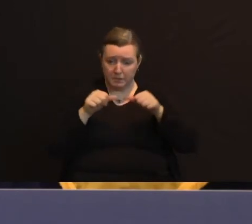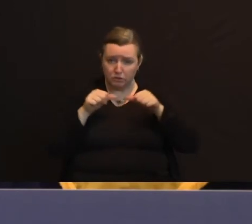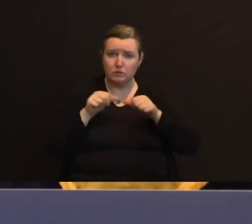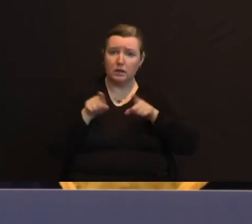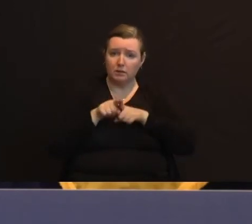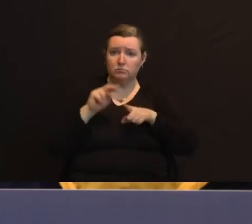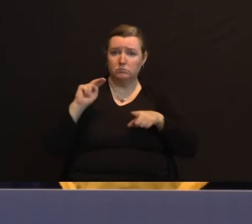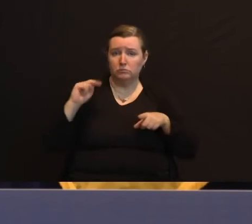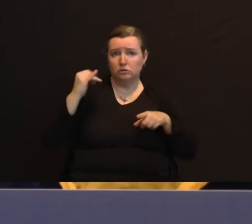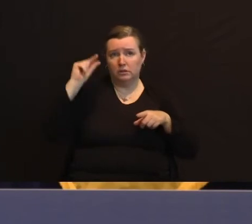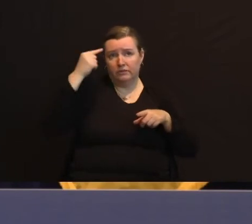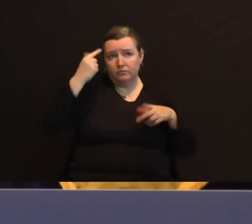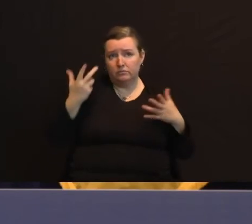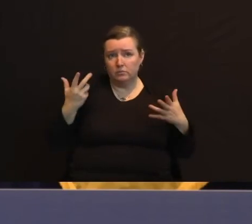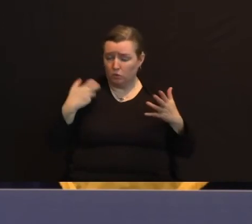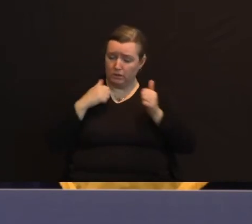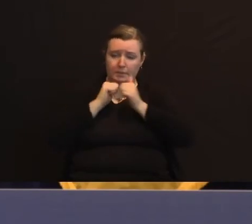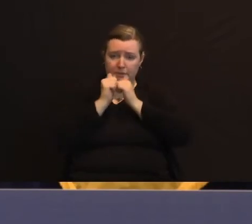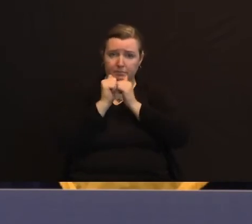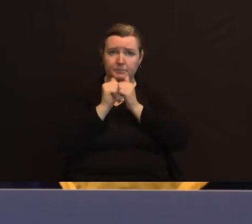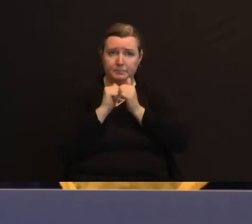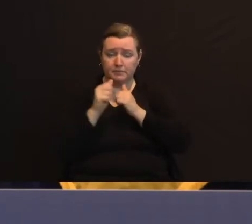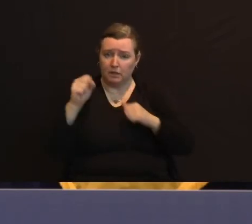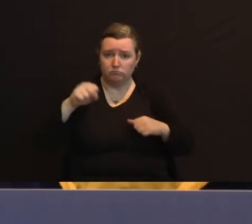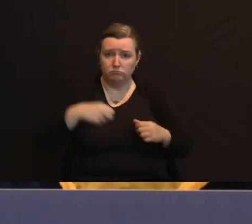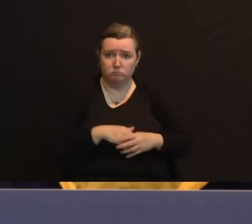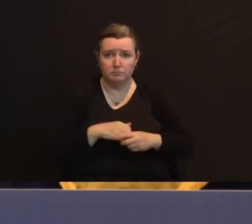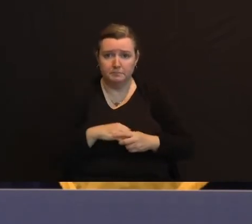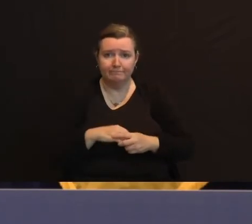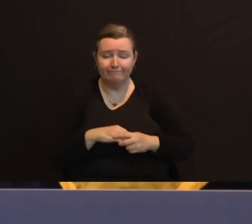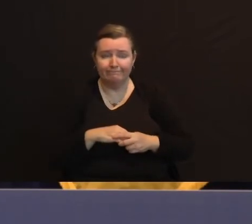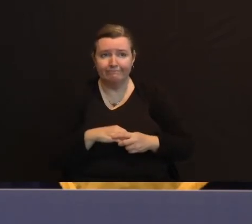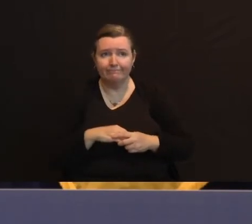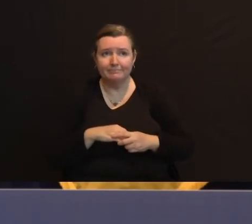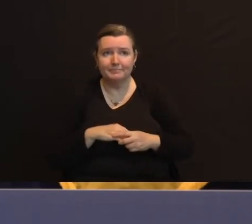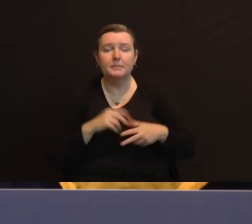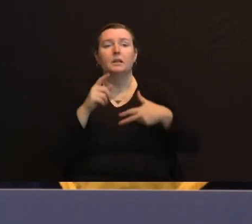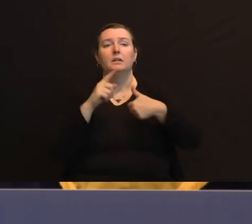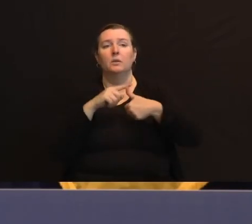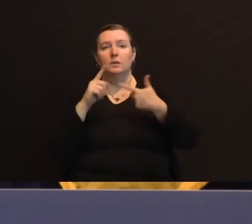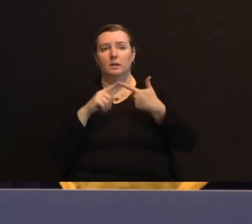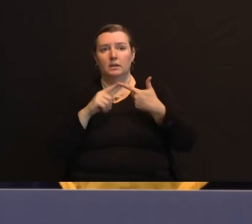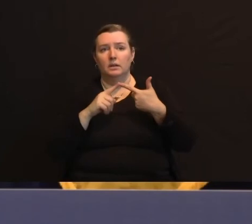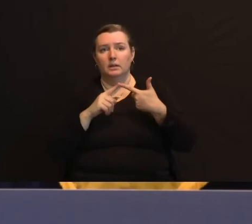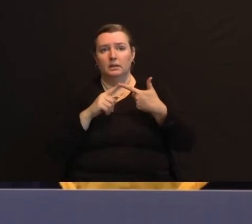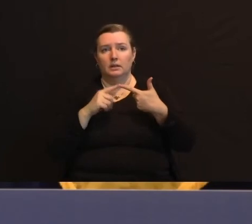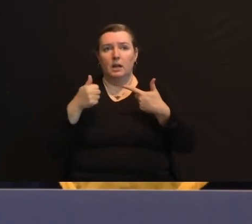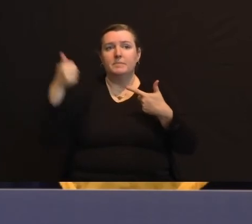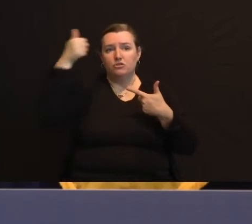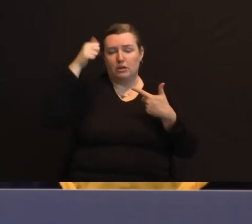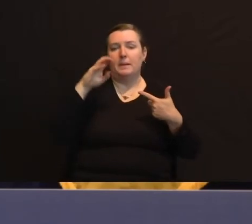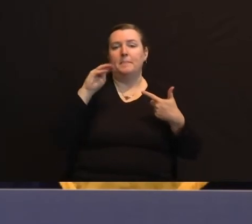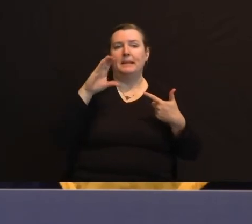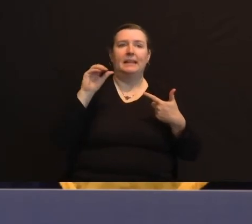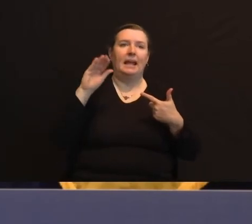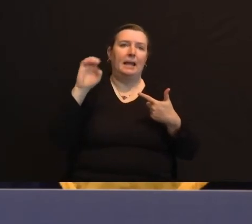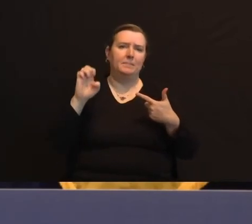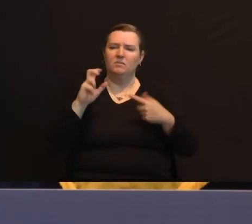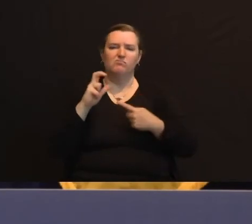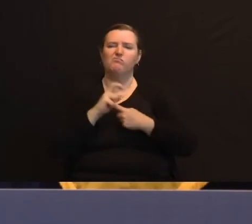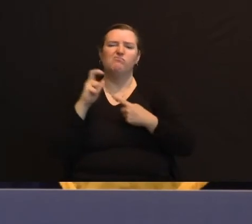re-election beyond that. No other details. Catherine McCabe is a star, and we're going to miss her. She has a